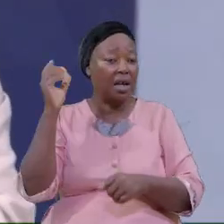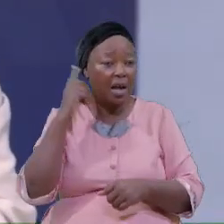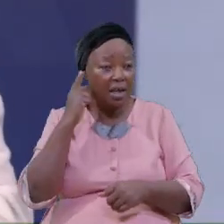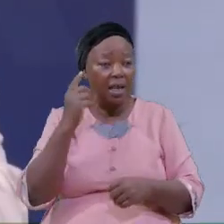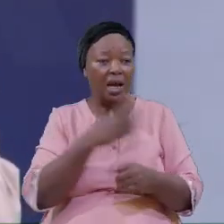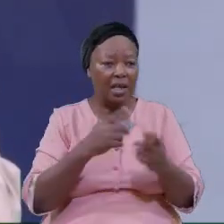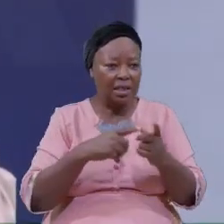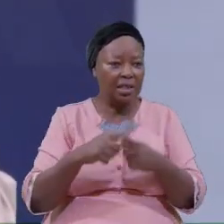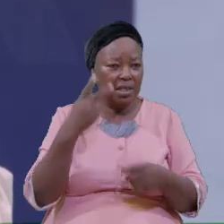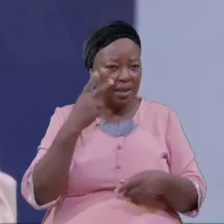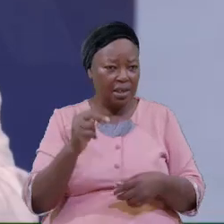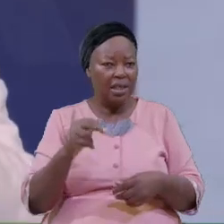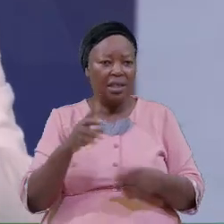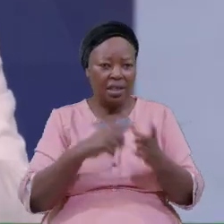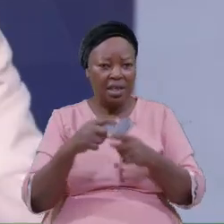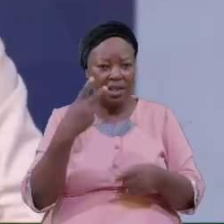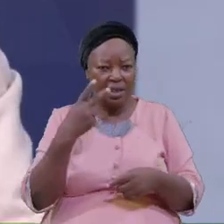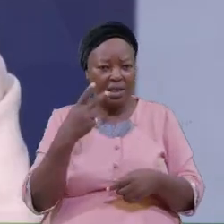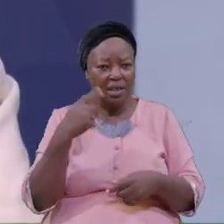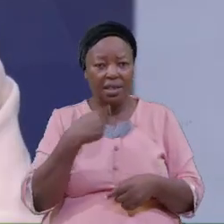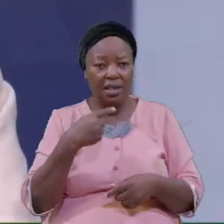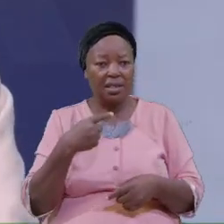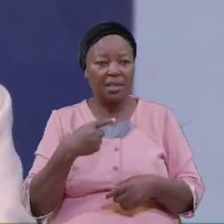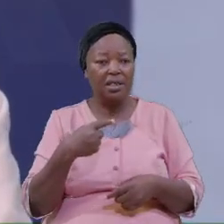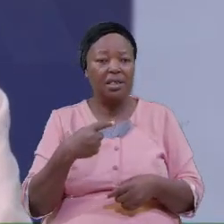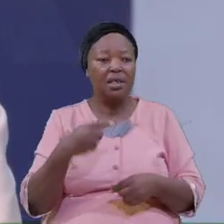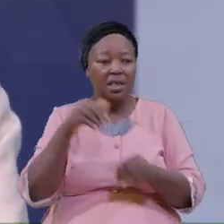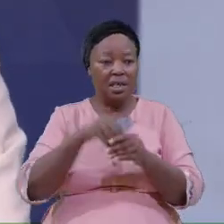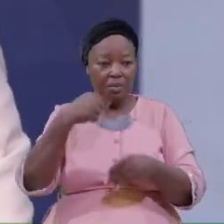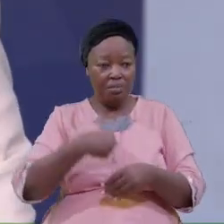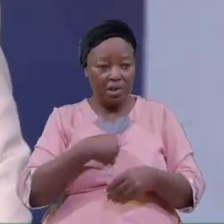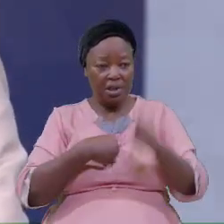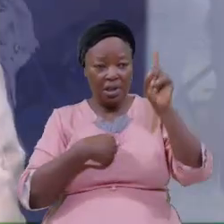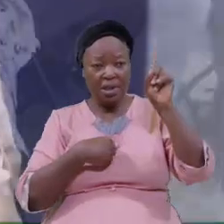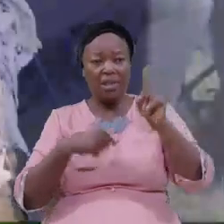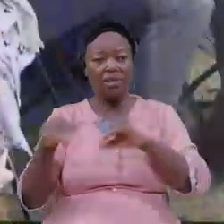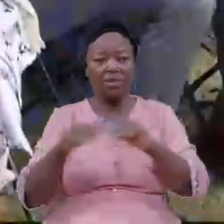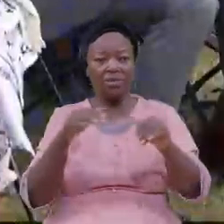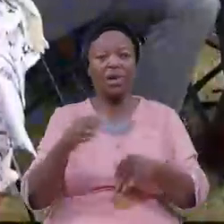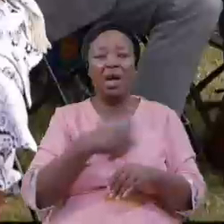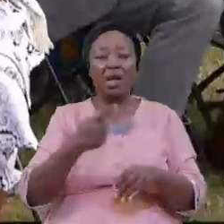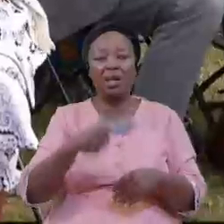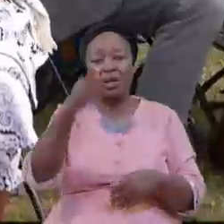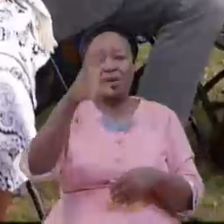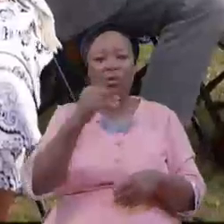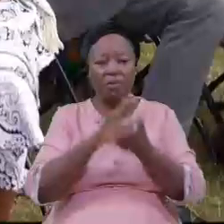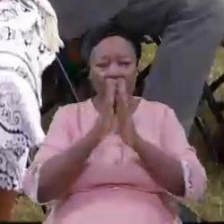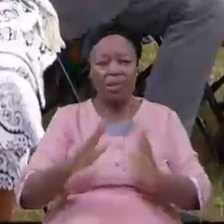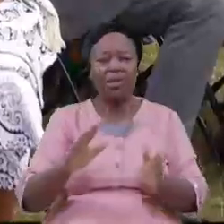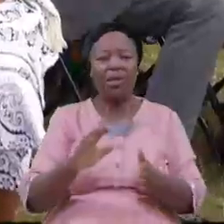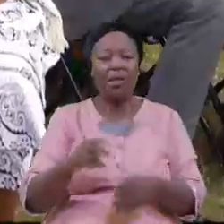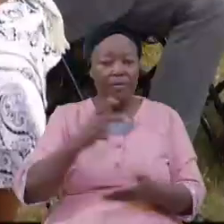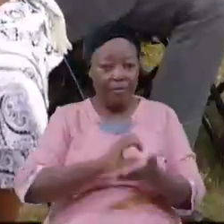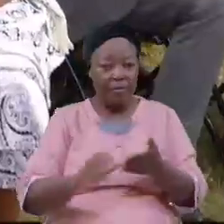It says, in me, do it, and the God of peace. Verse 7, the peace of God. And